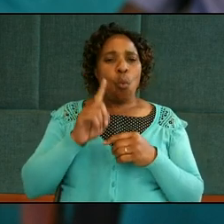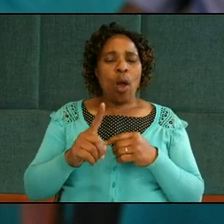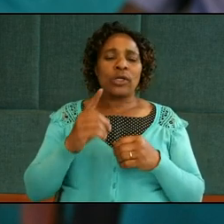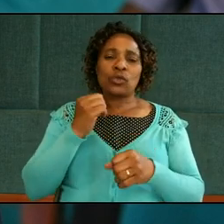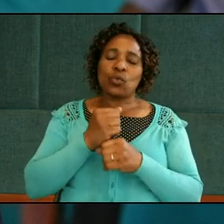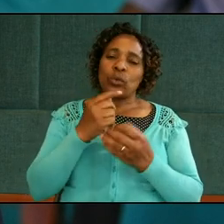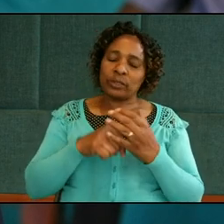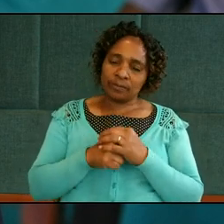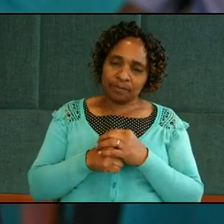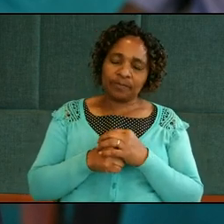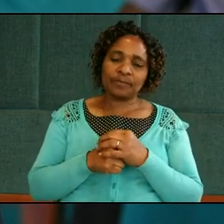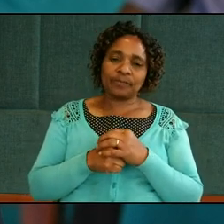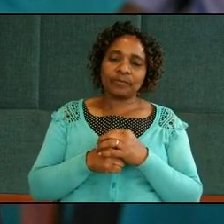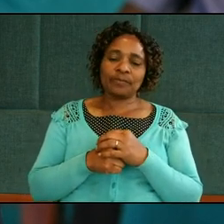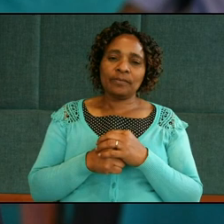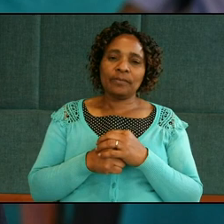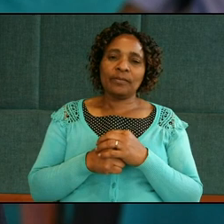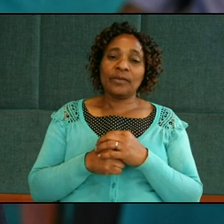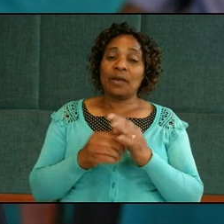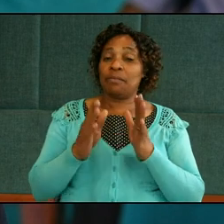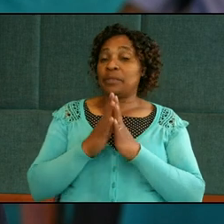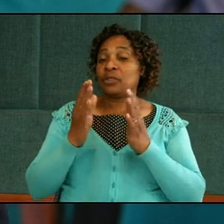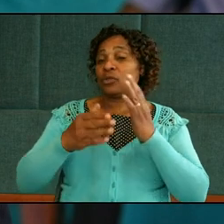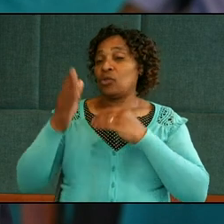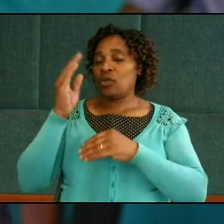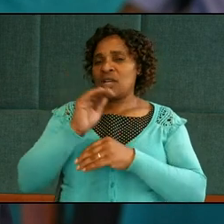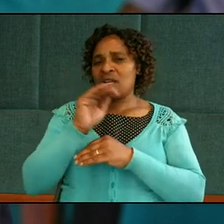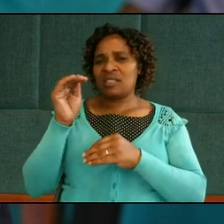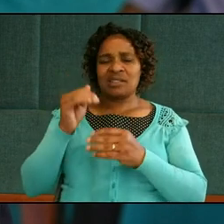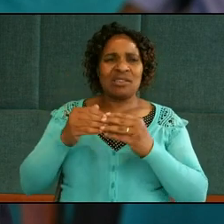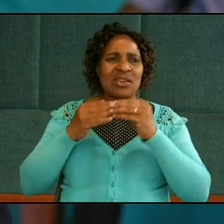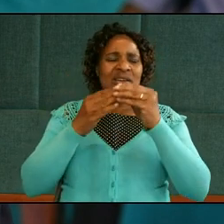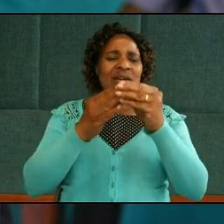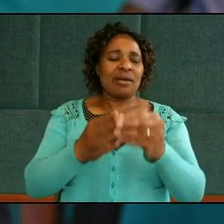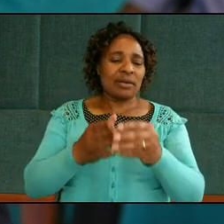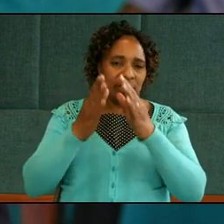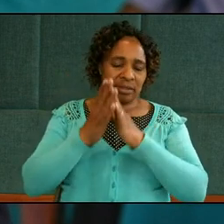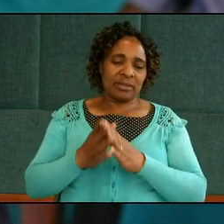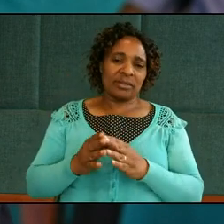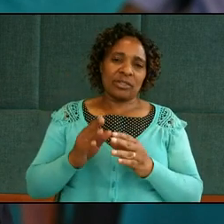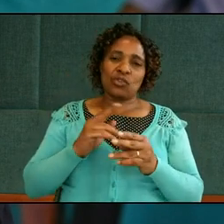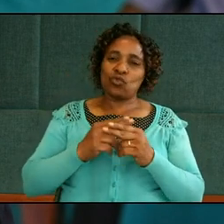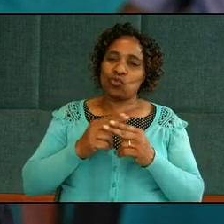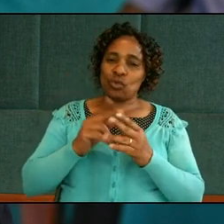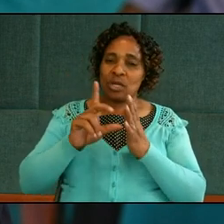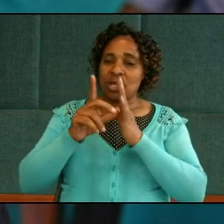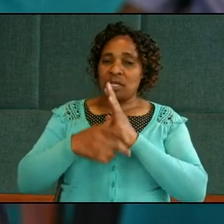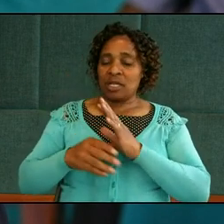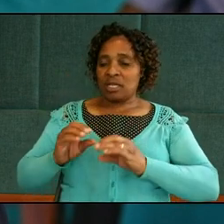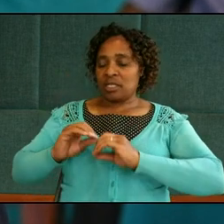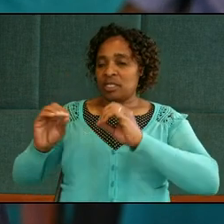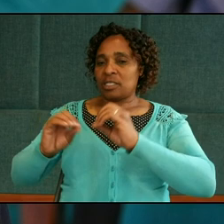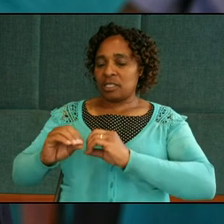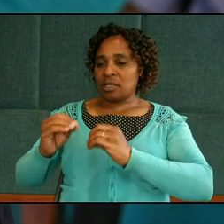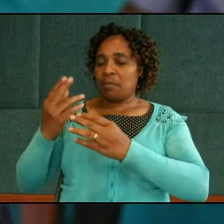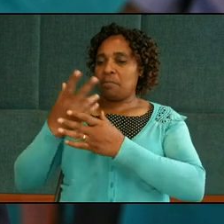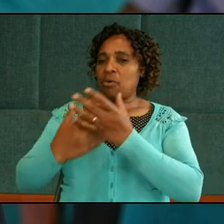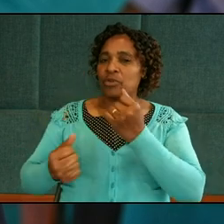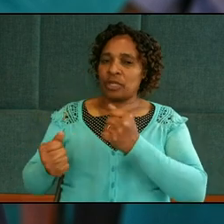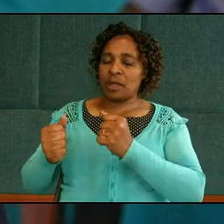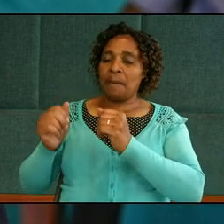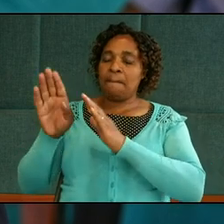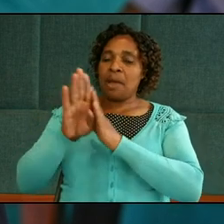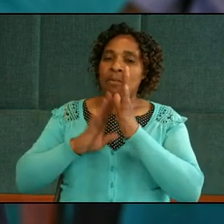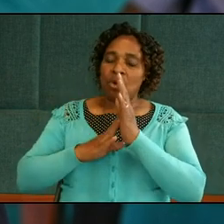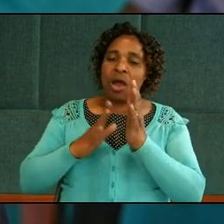do, she prayed to God and asked him for guidance. And sooner or later, she was teaching both Bible and poetry